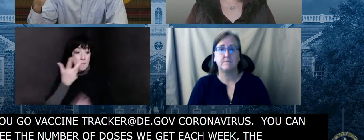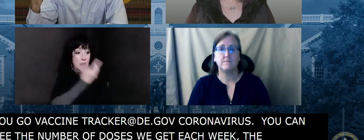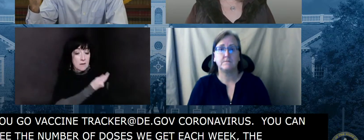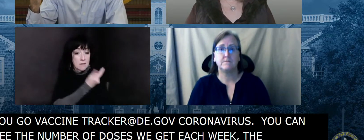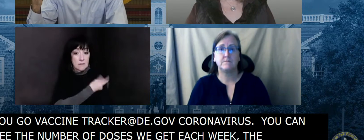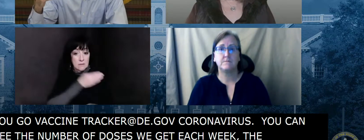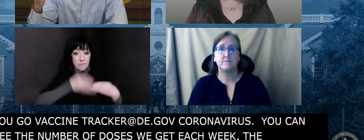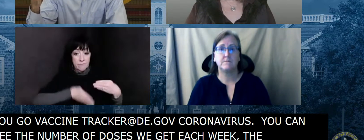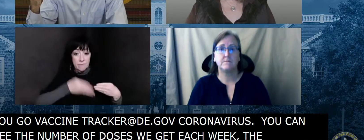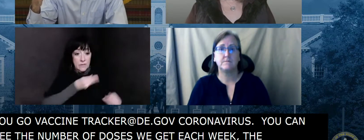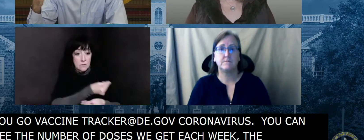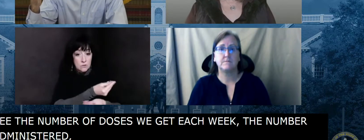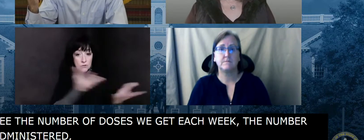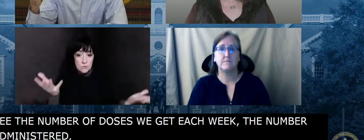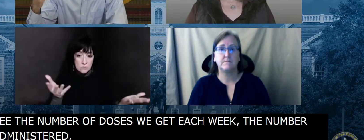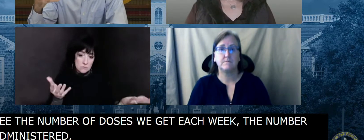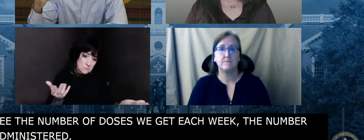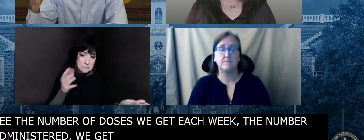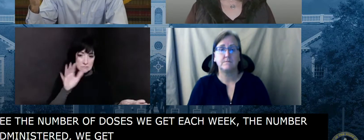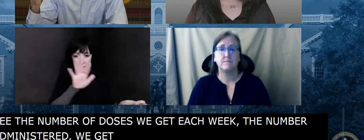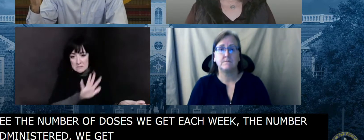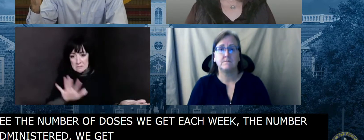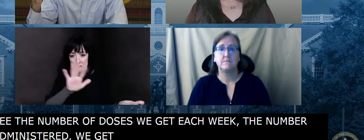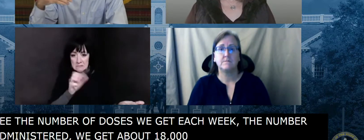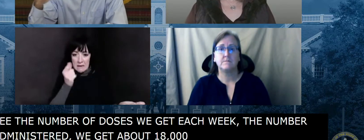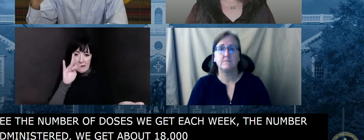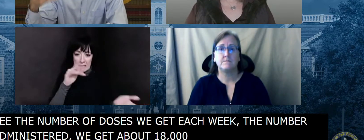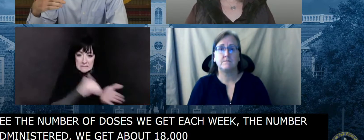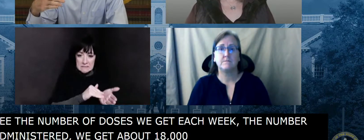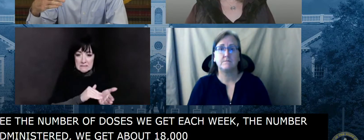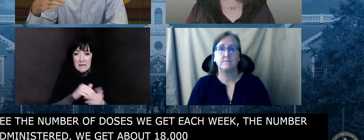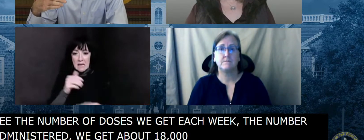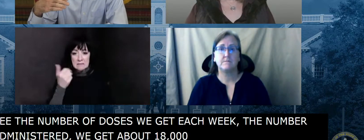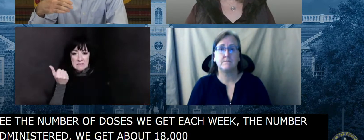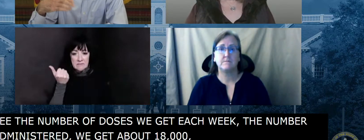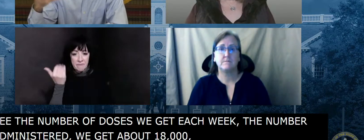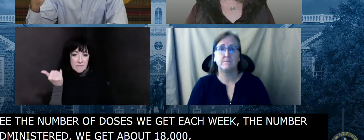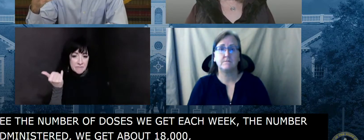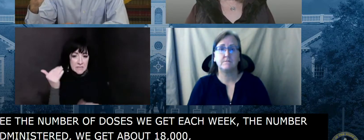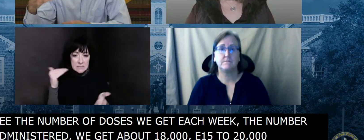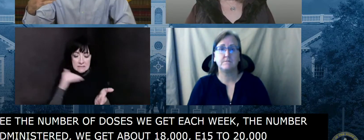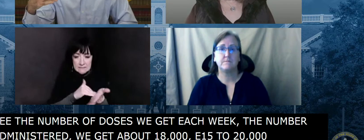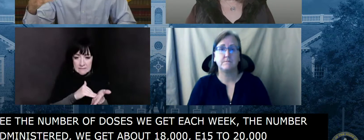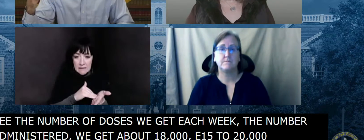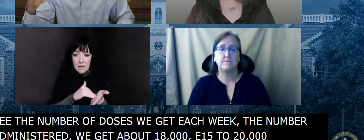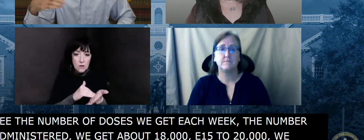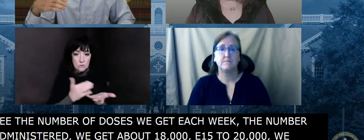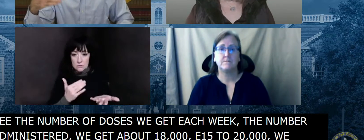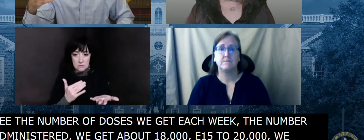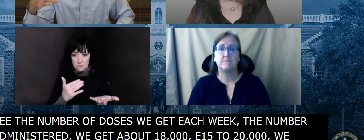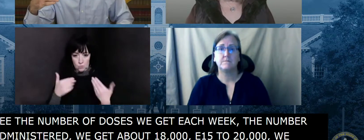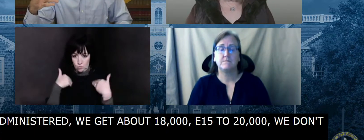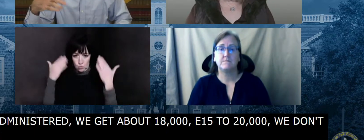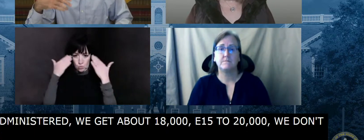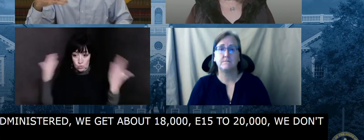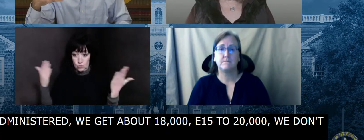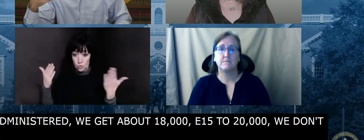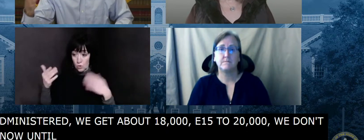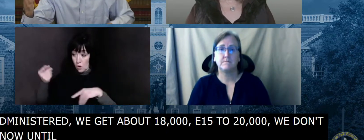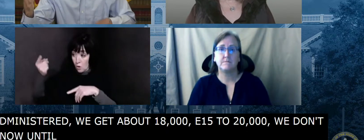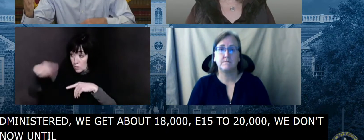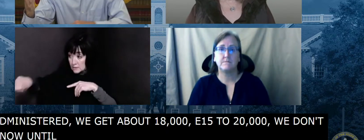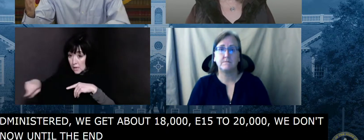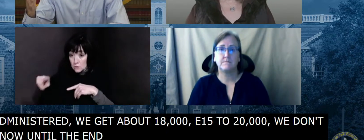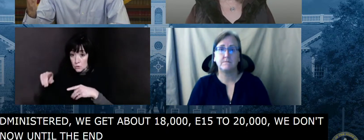about 18,000, 15 to 20,000 thereabouts. We don't know until the end of the week before, the middle of the week before, so it's